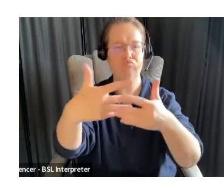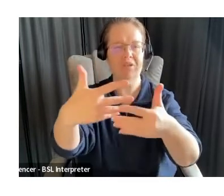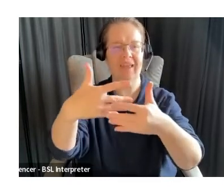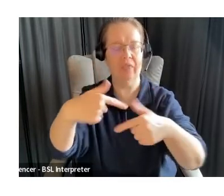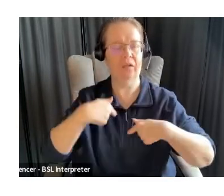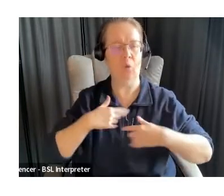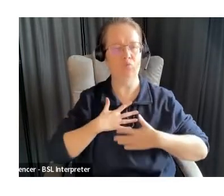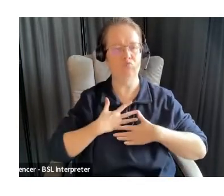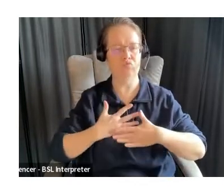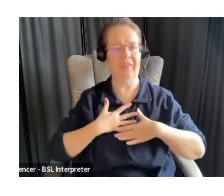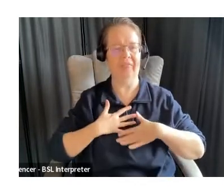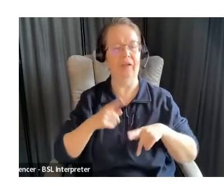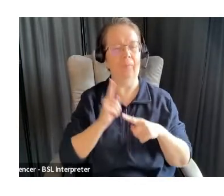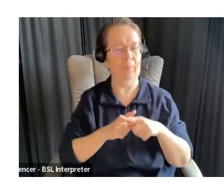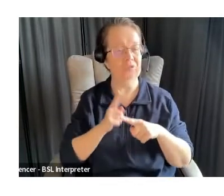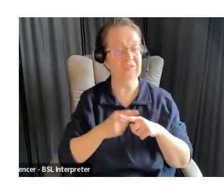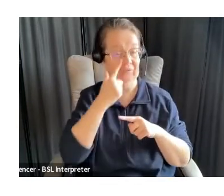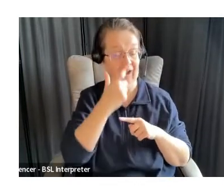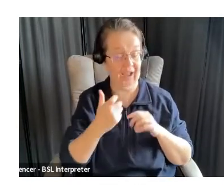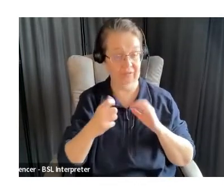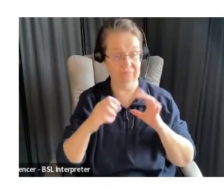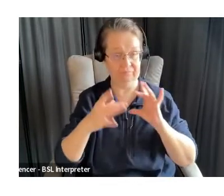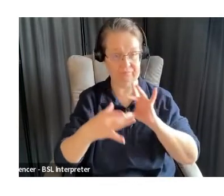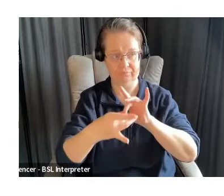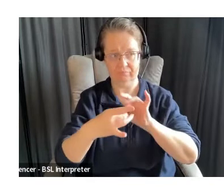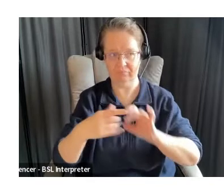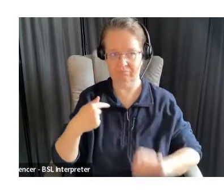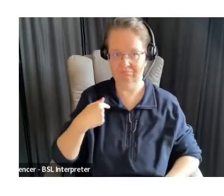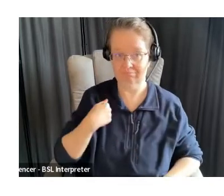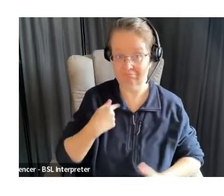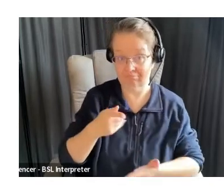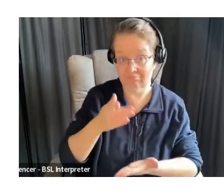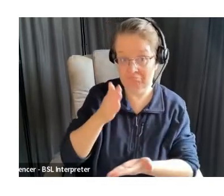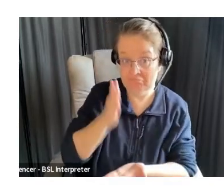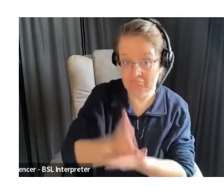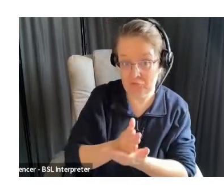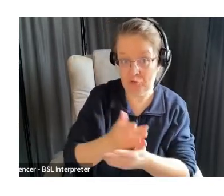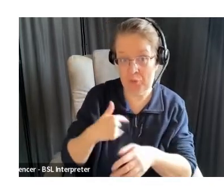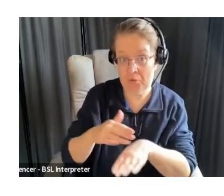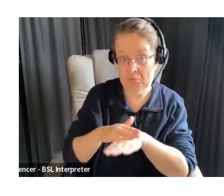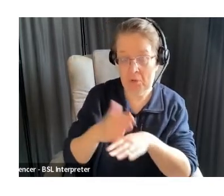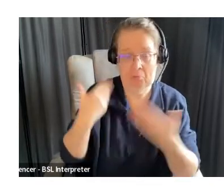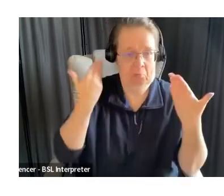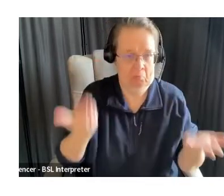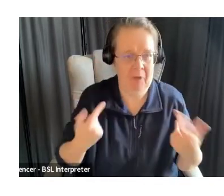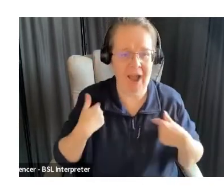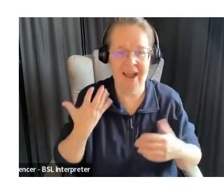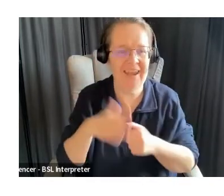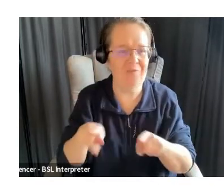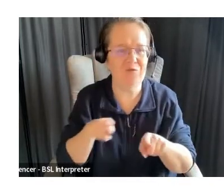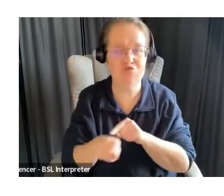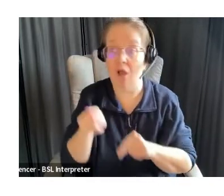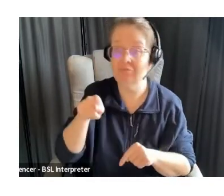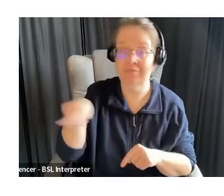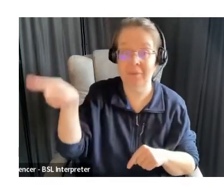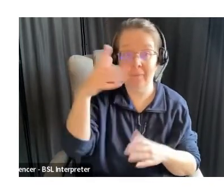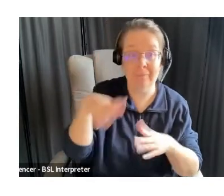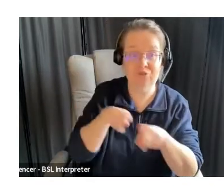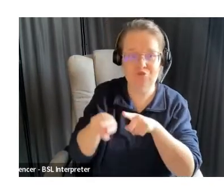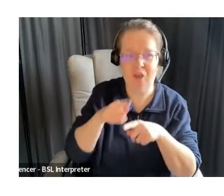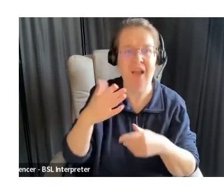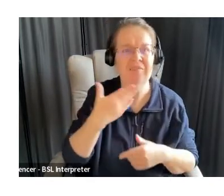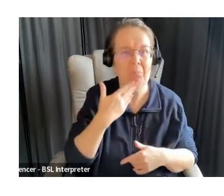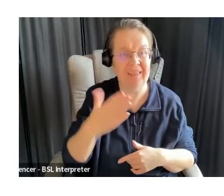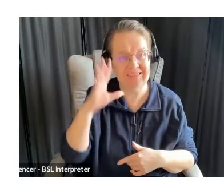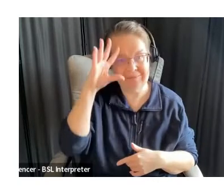it can actually have a positive effect. Now, I don't know whether that works. I've never tried it, but if anyone's tried something like that, please